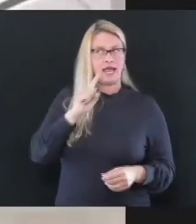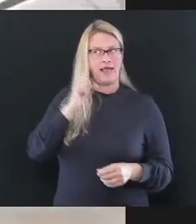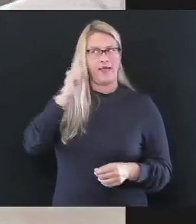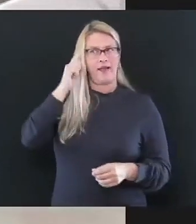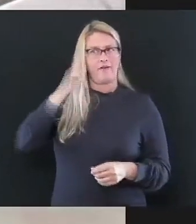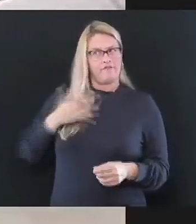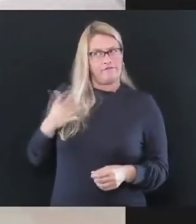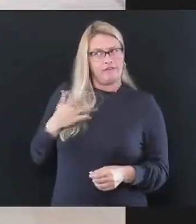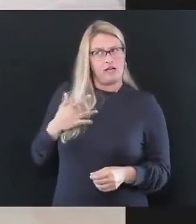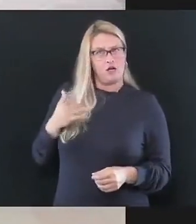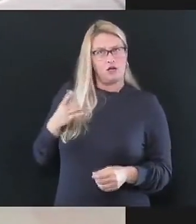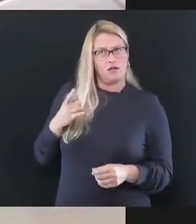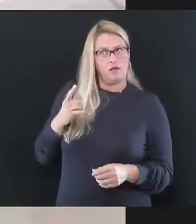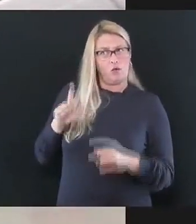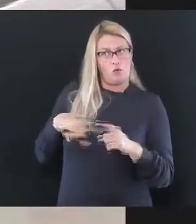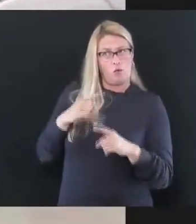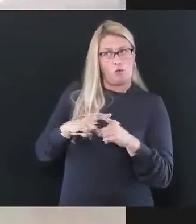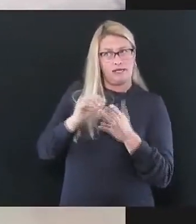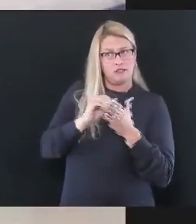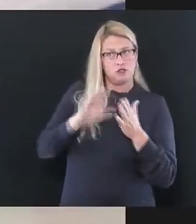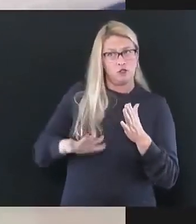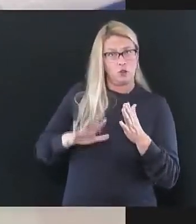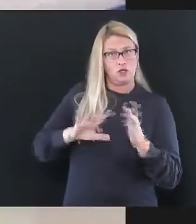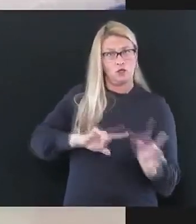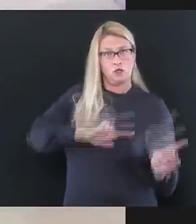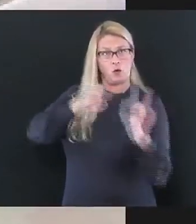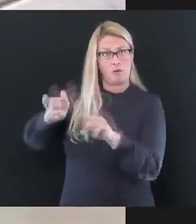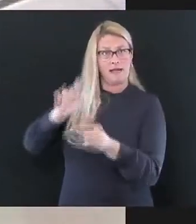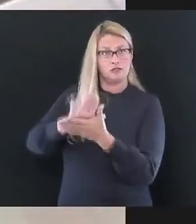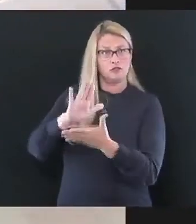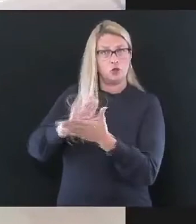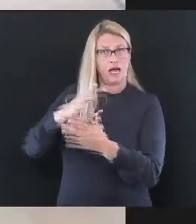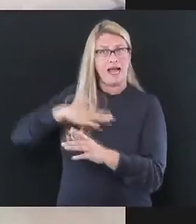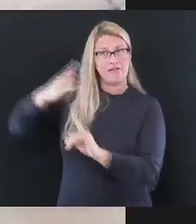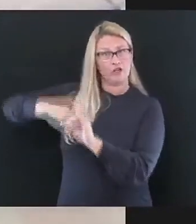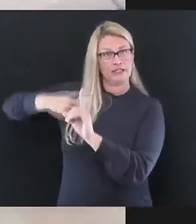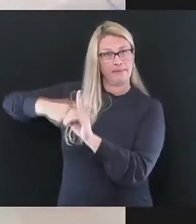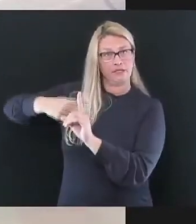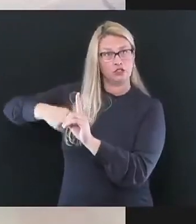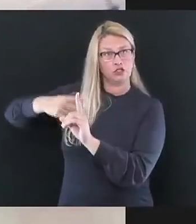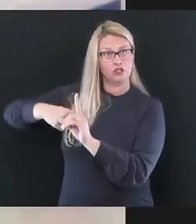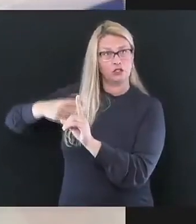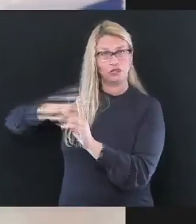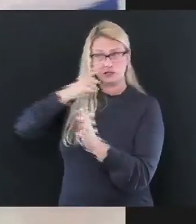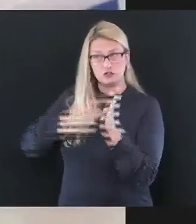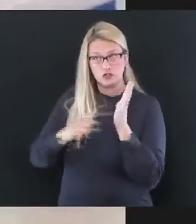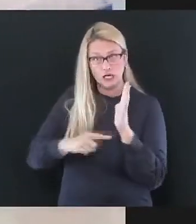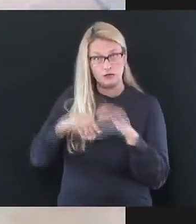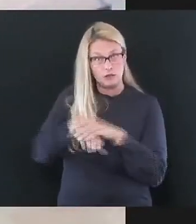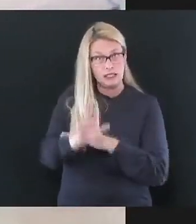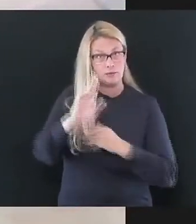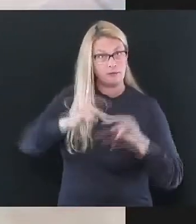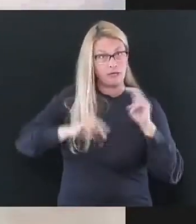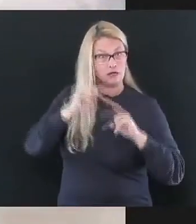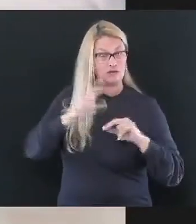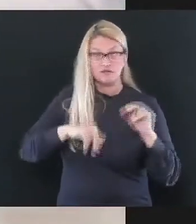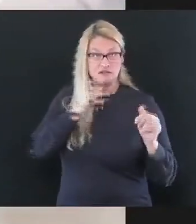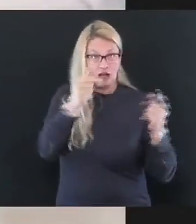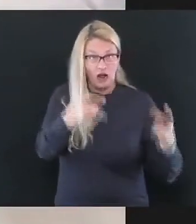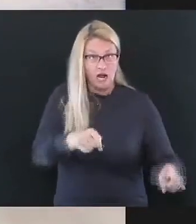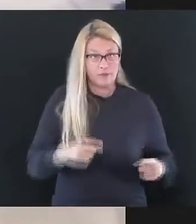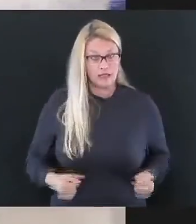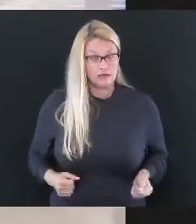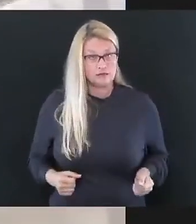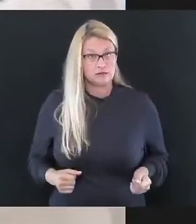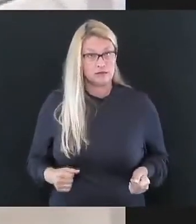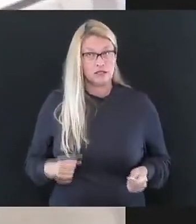students returned to school, they would all be temperature tested or have their temperature taken as they walked into the building. And they're telling me that's not happening, with